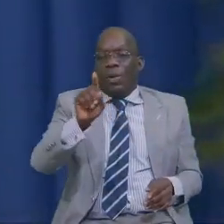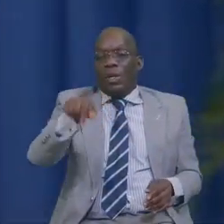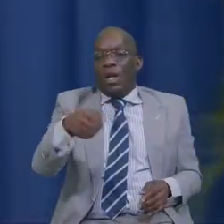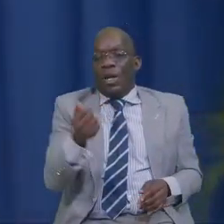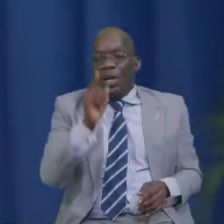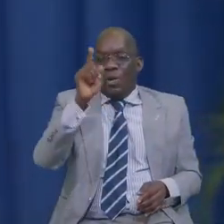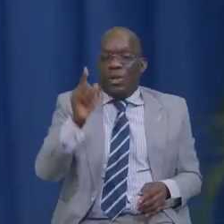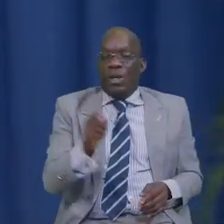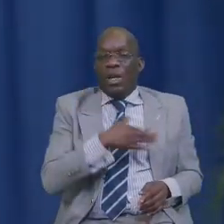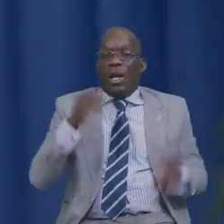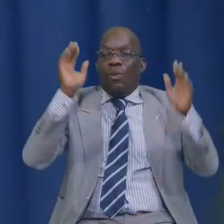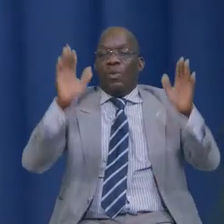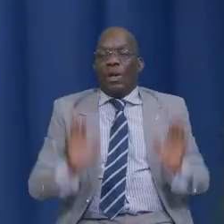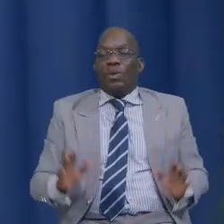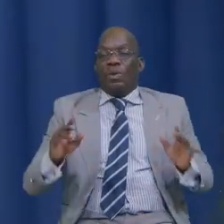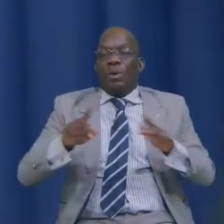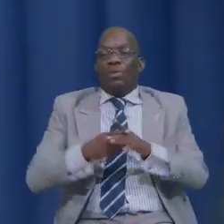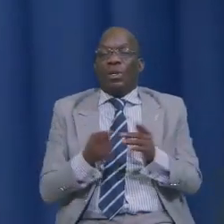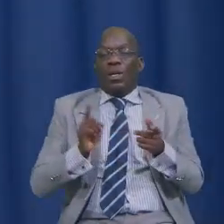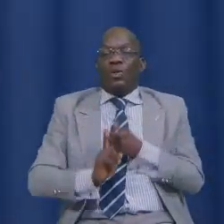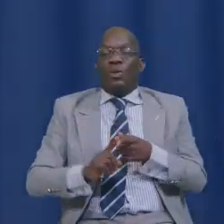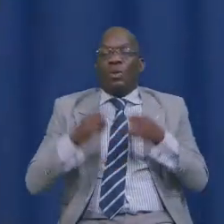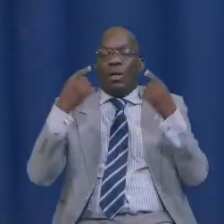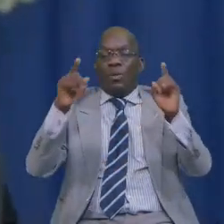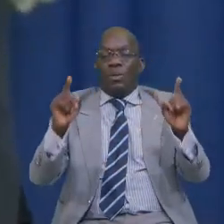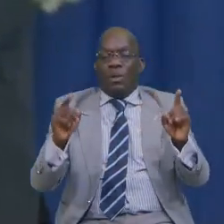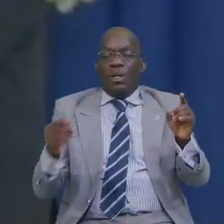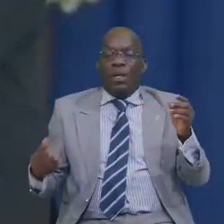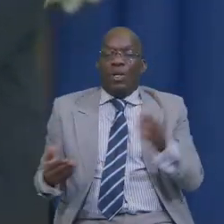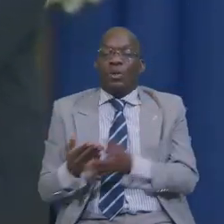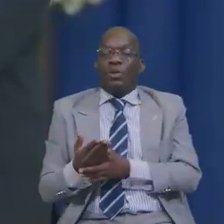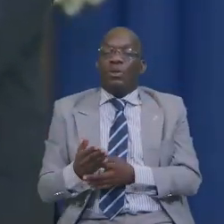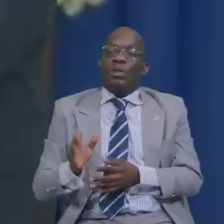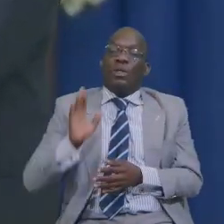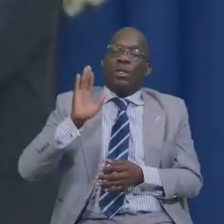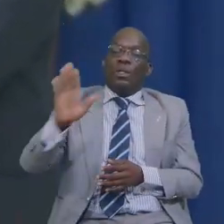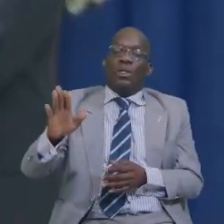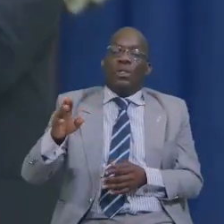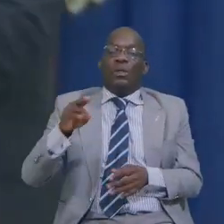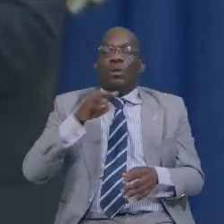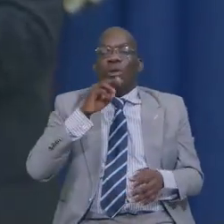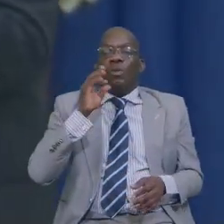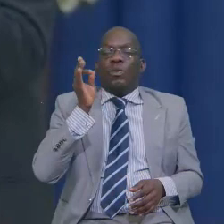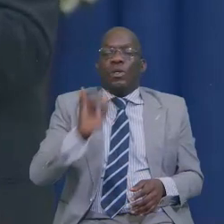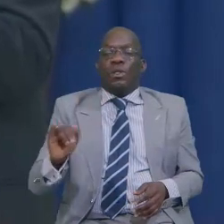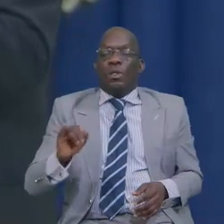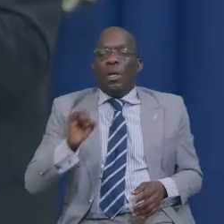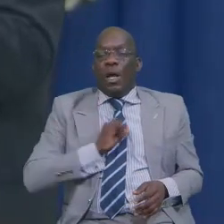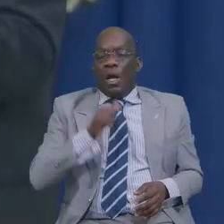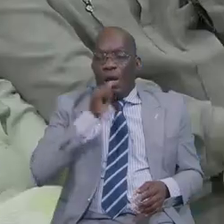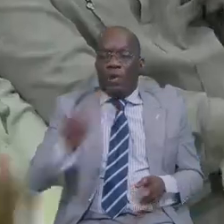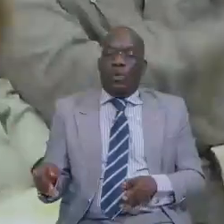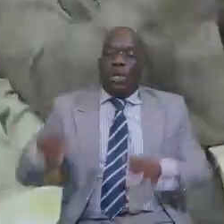And miracles began to happen through his ministry. I'm transferring something to